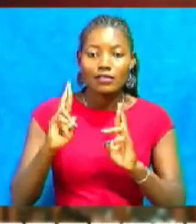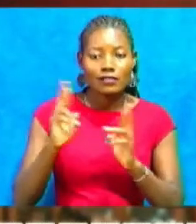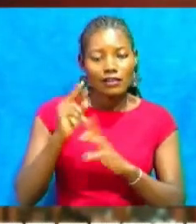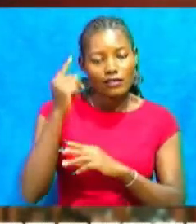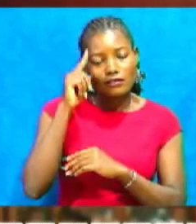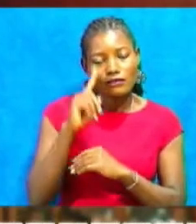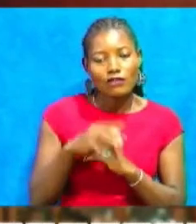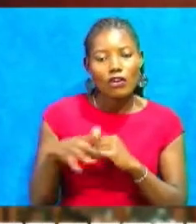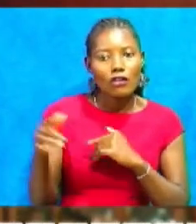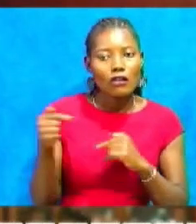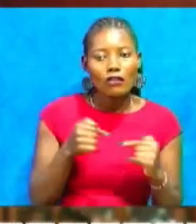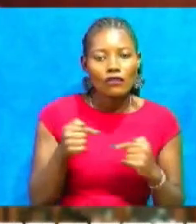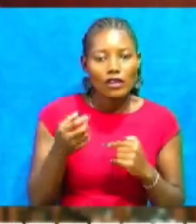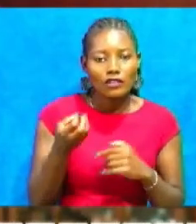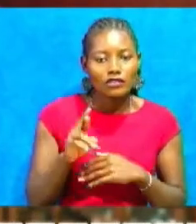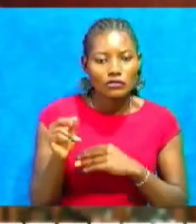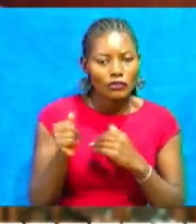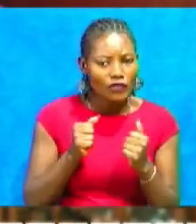perceived conflict or war.